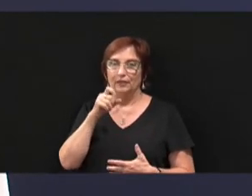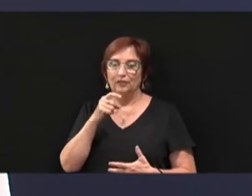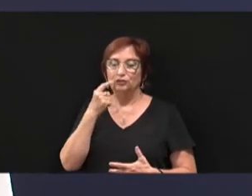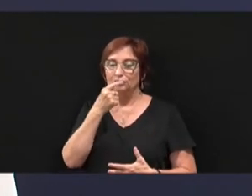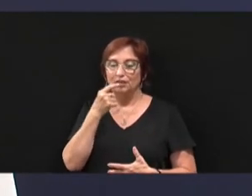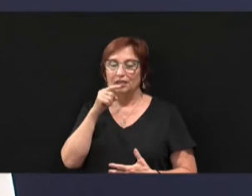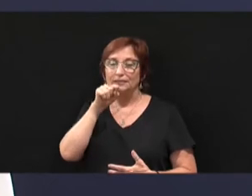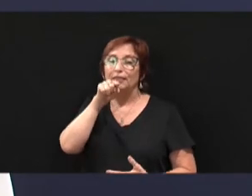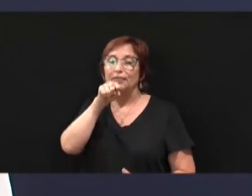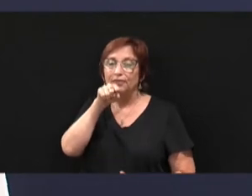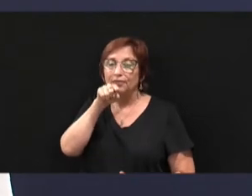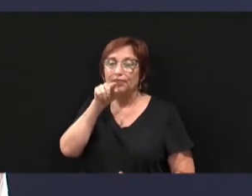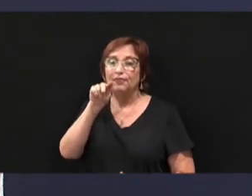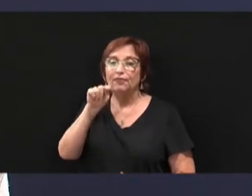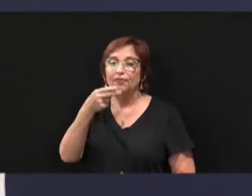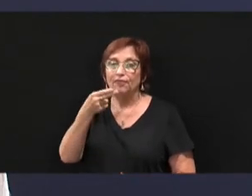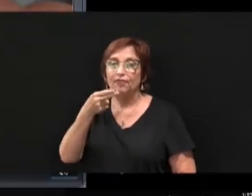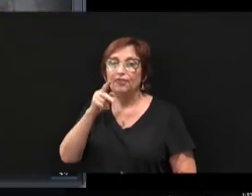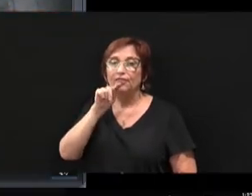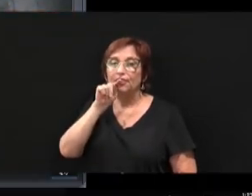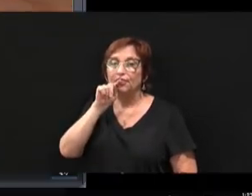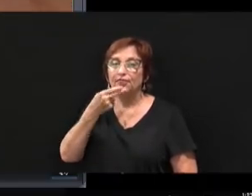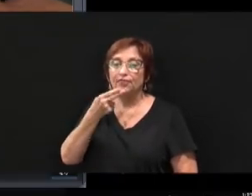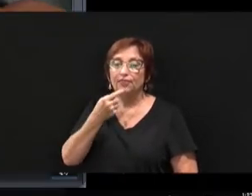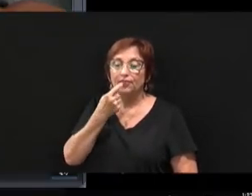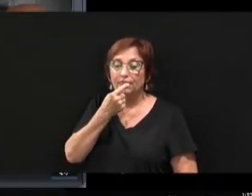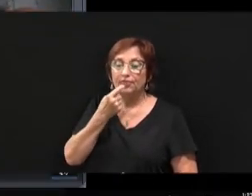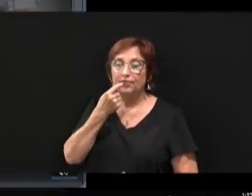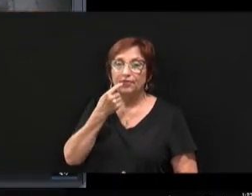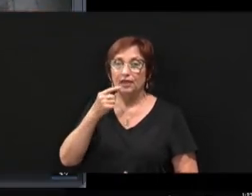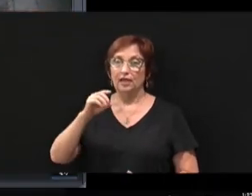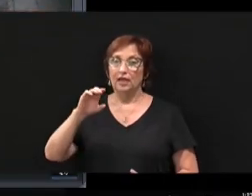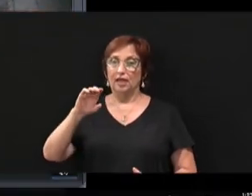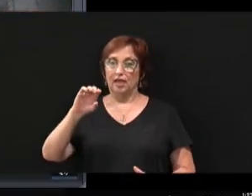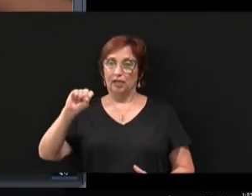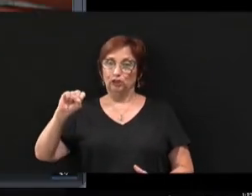the sound. And